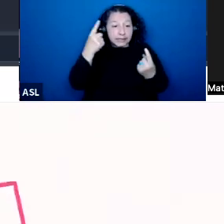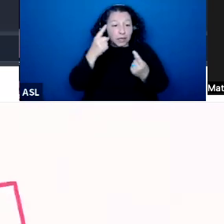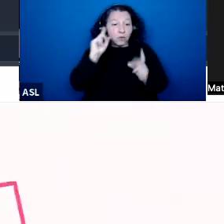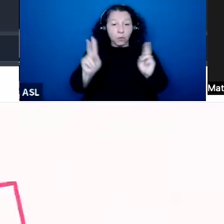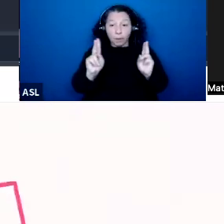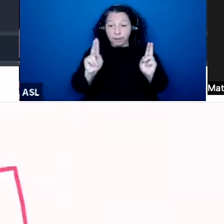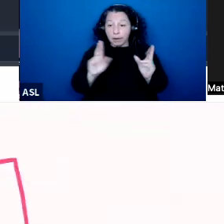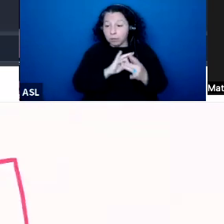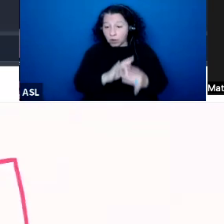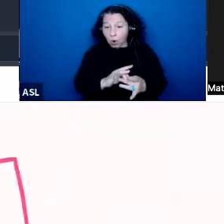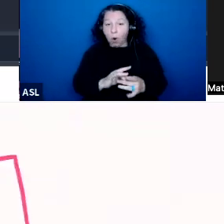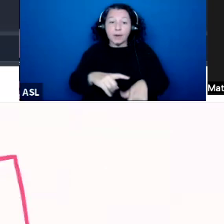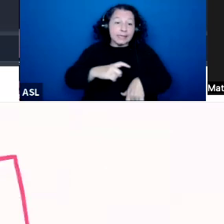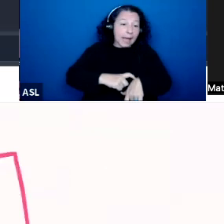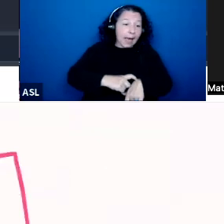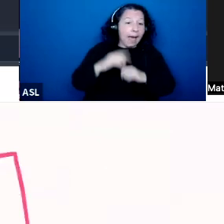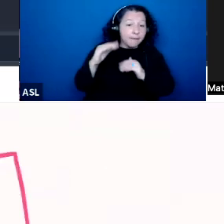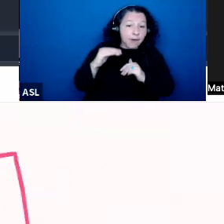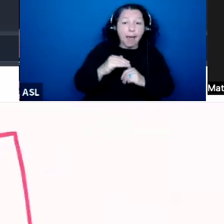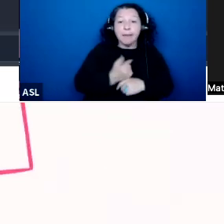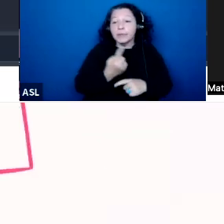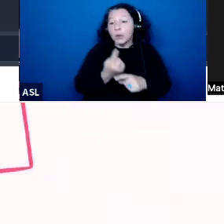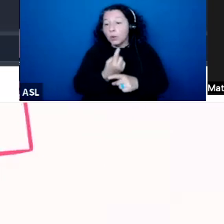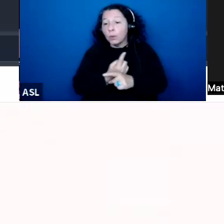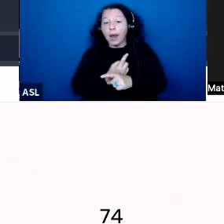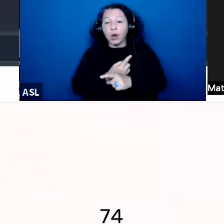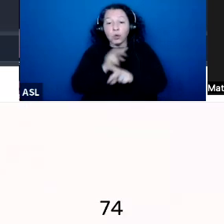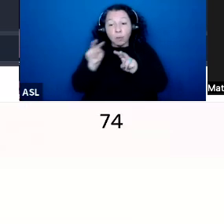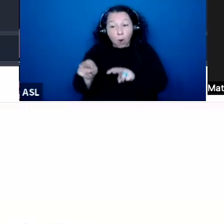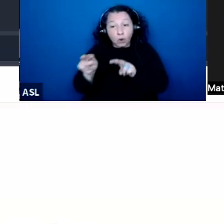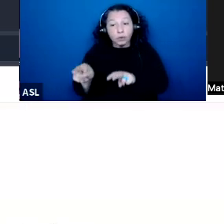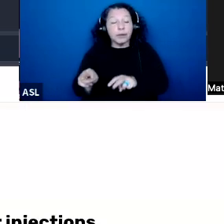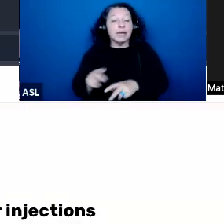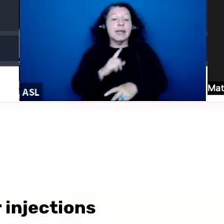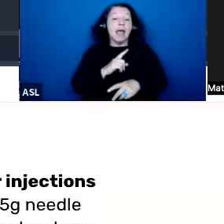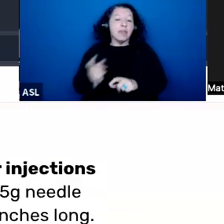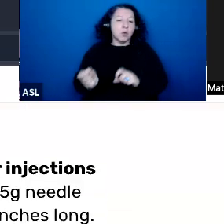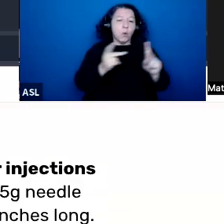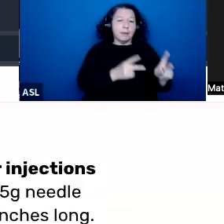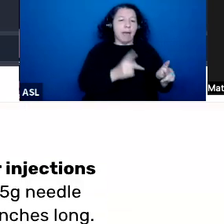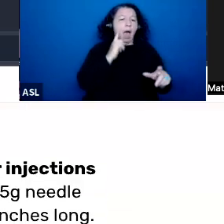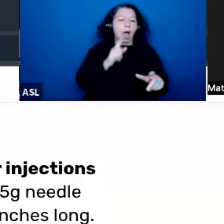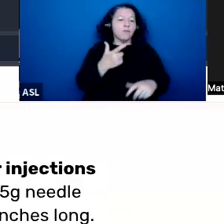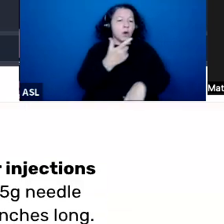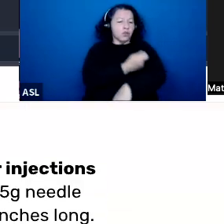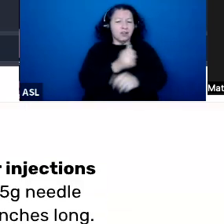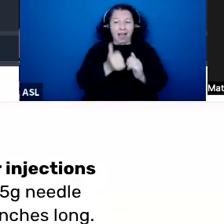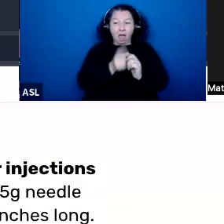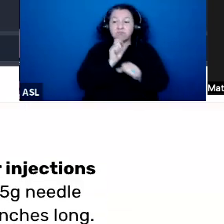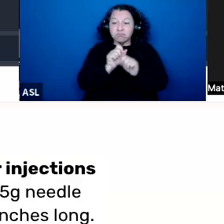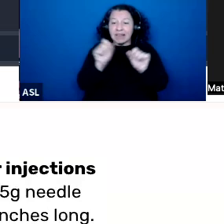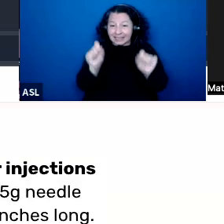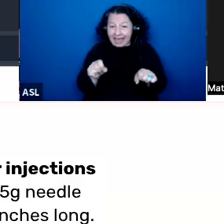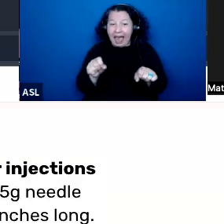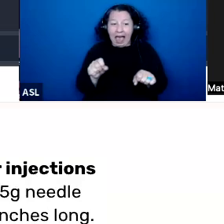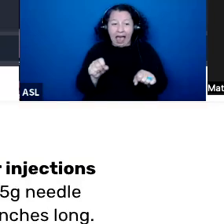Information that should be considered for folks in regards to time frame, regular monitoring, and then going back to safer injections, right? Like